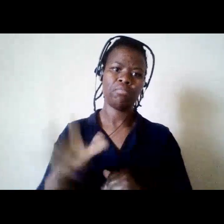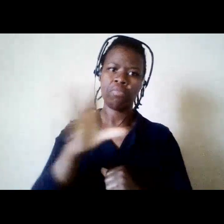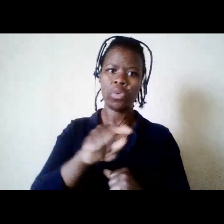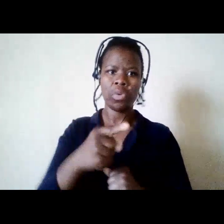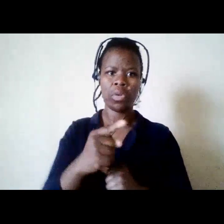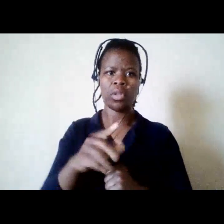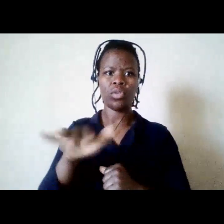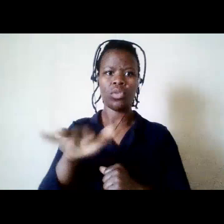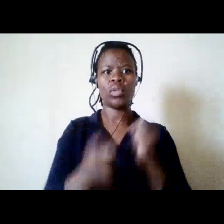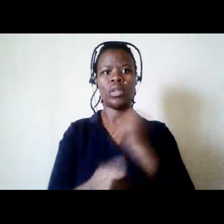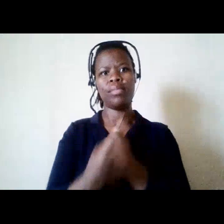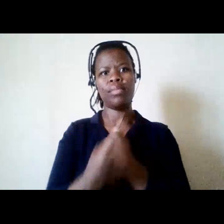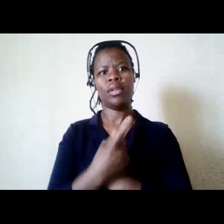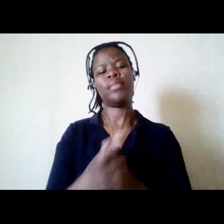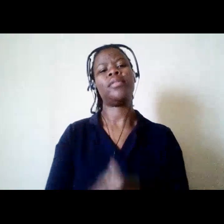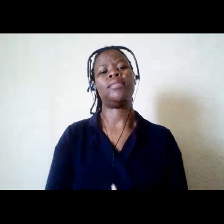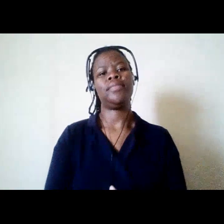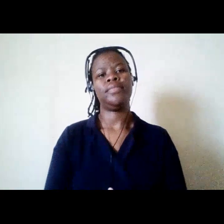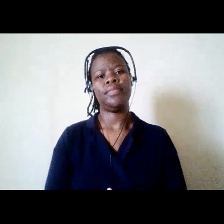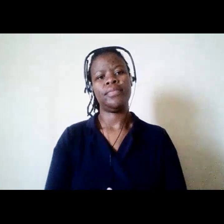happening around them.